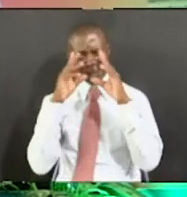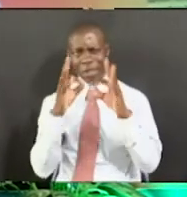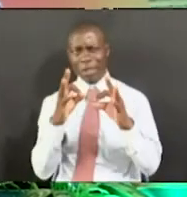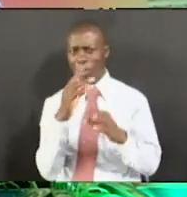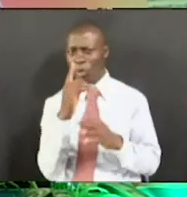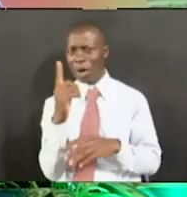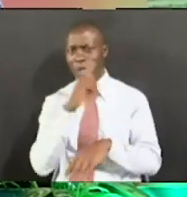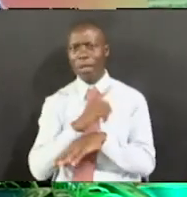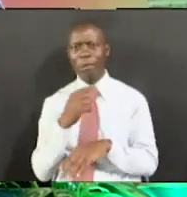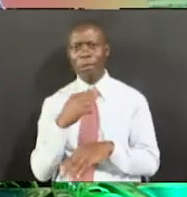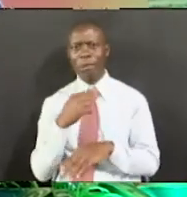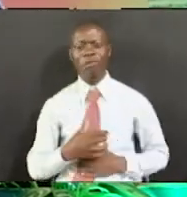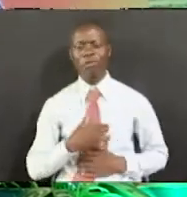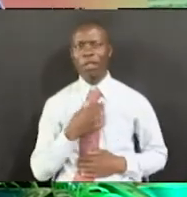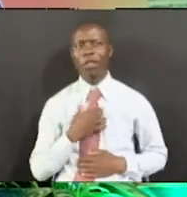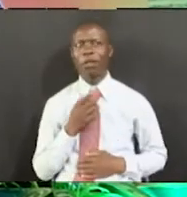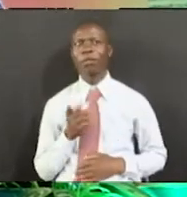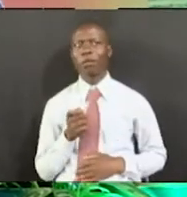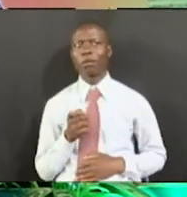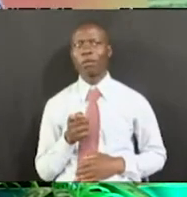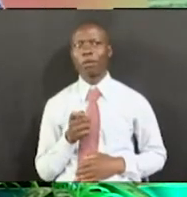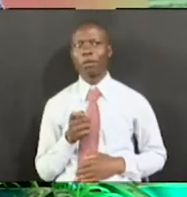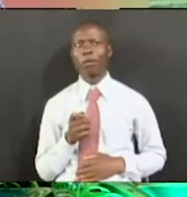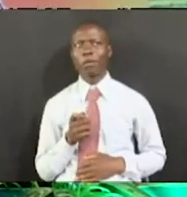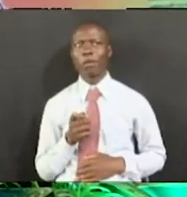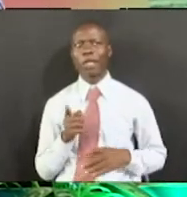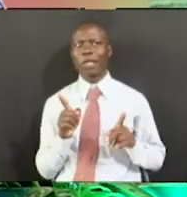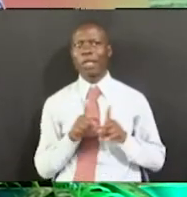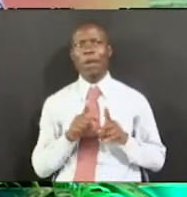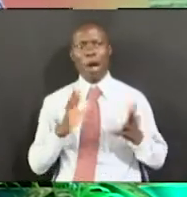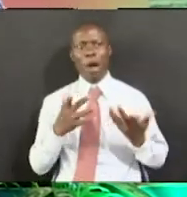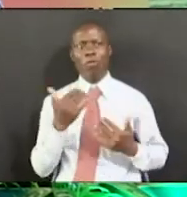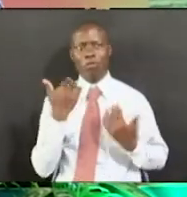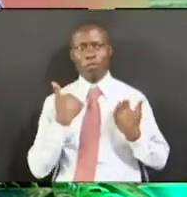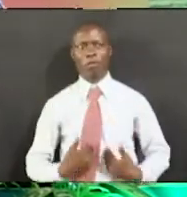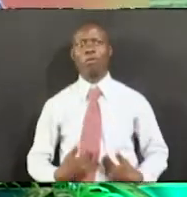home, as I was.